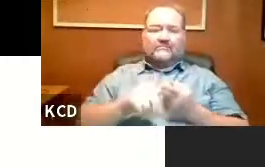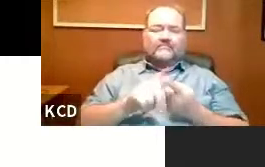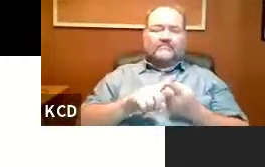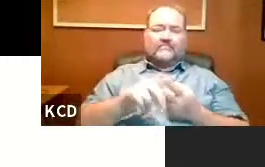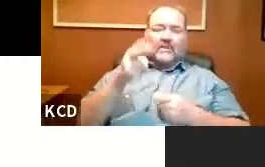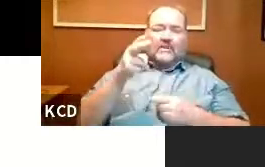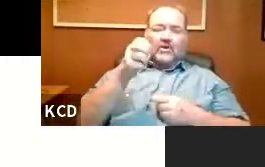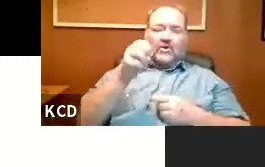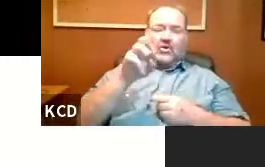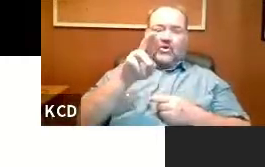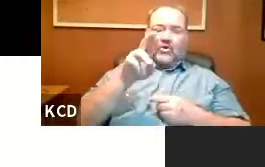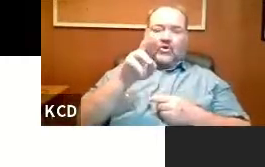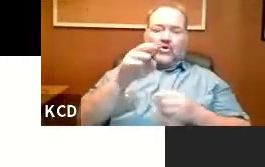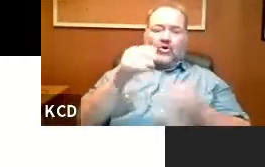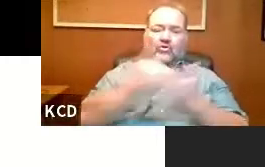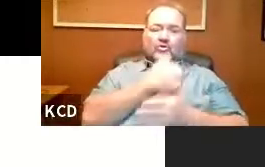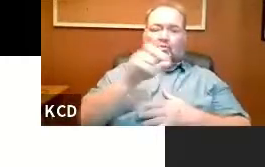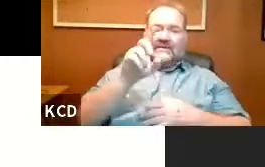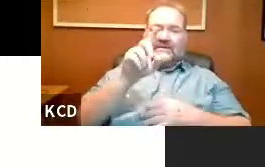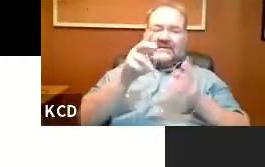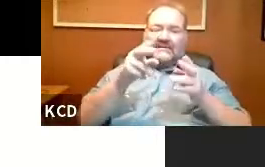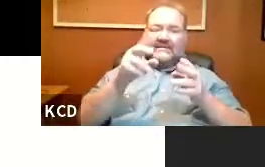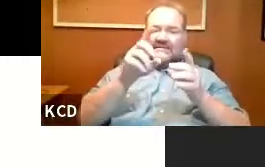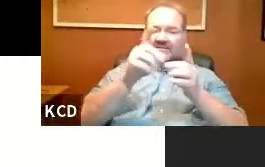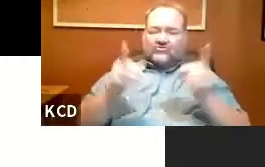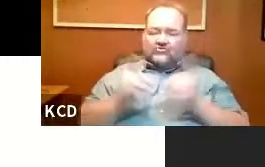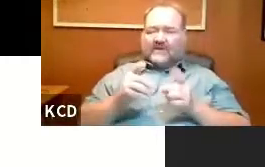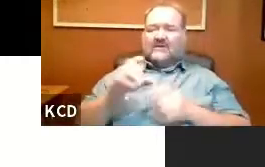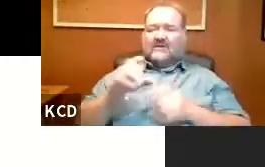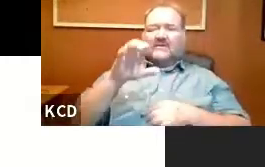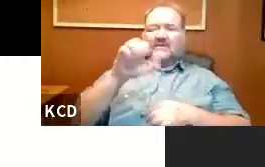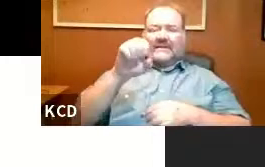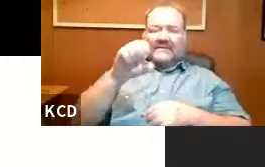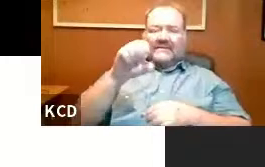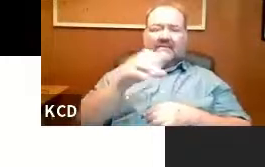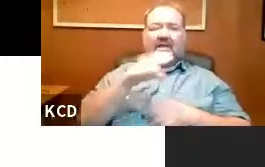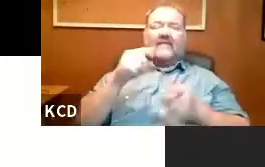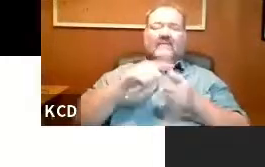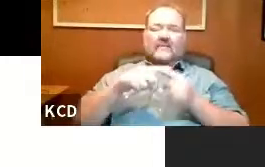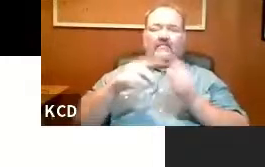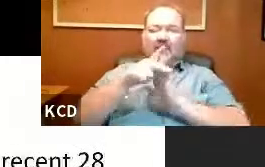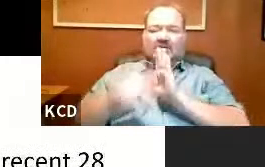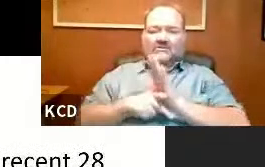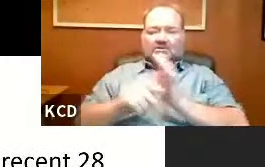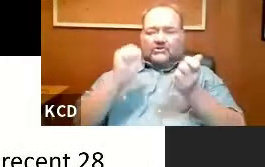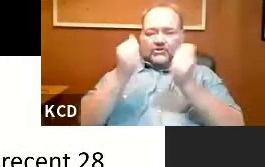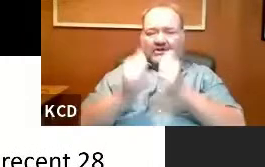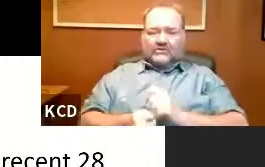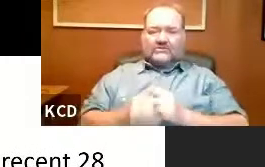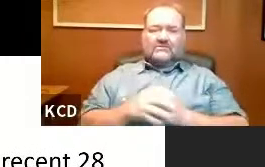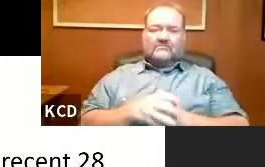census, and then hopefully we'll move toward policy changes. Next.